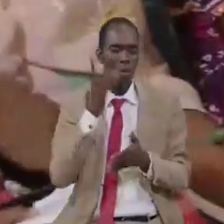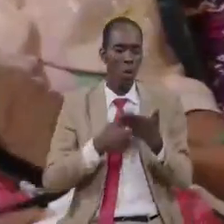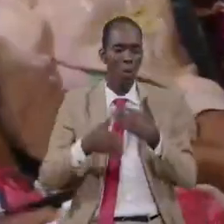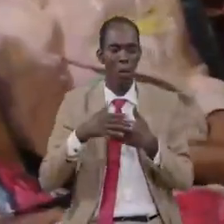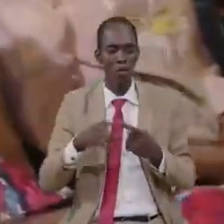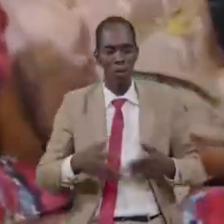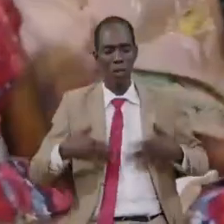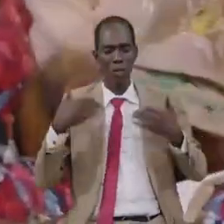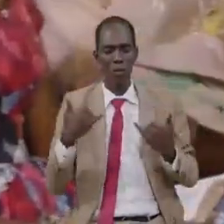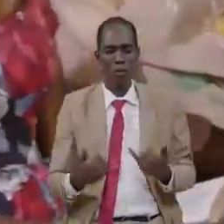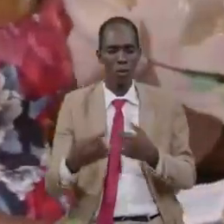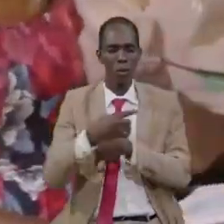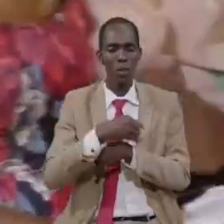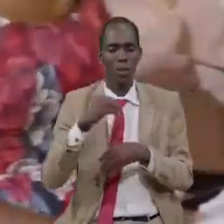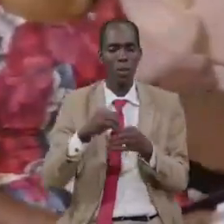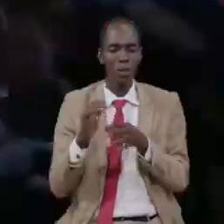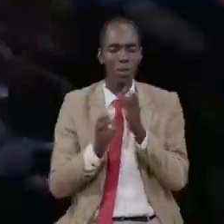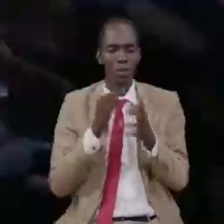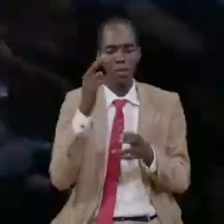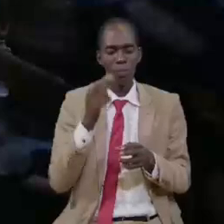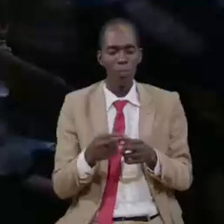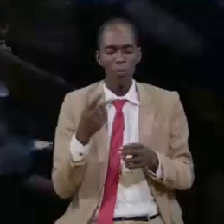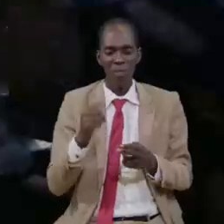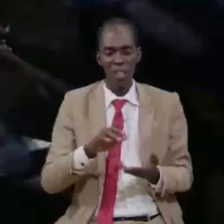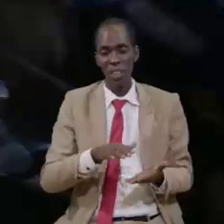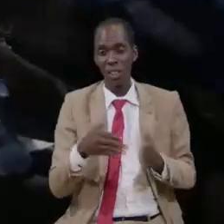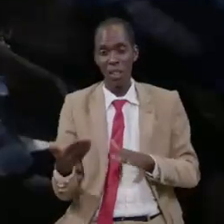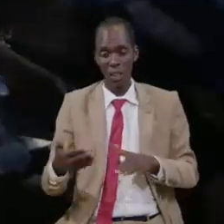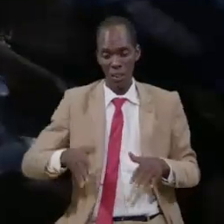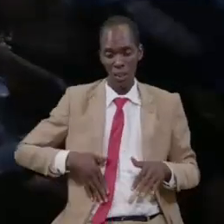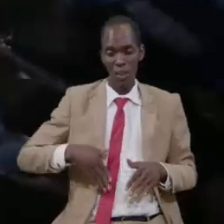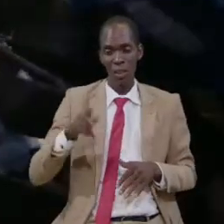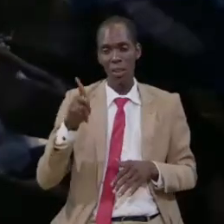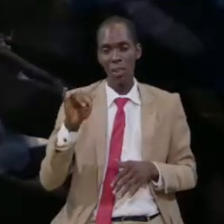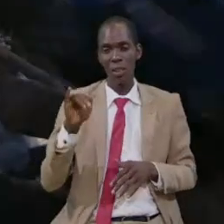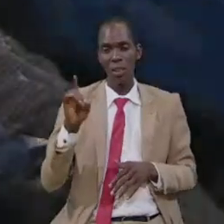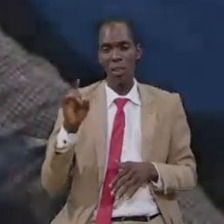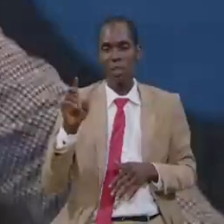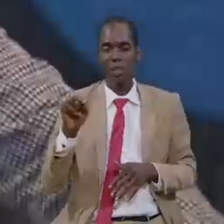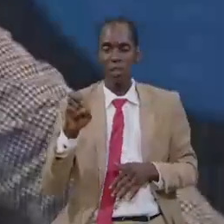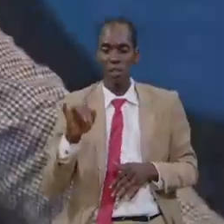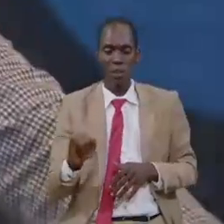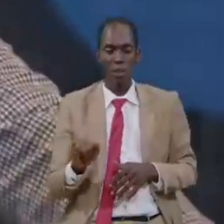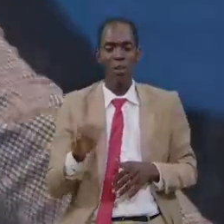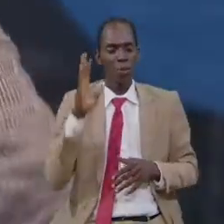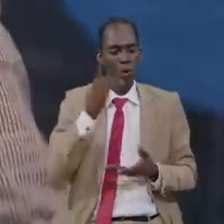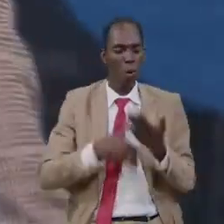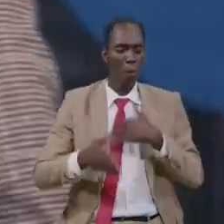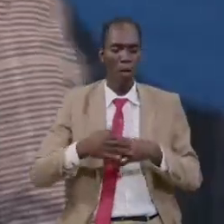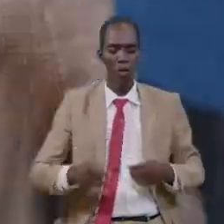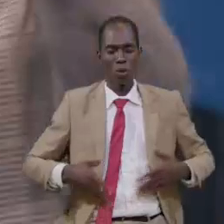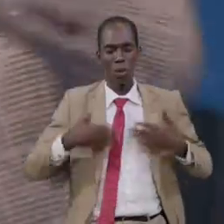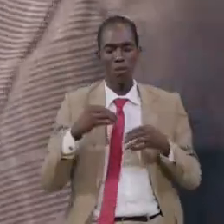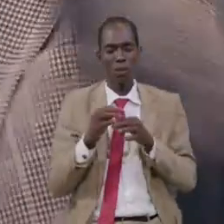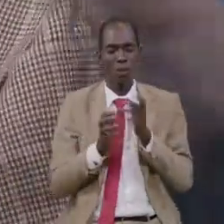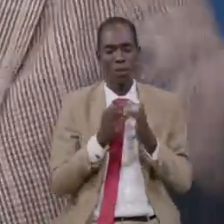Yeah. The dead kidney will come alive. Yeah. And the dead cells in the brain will come